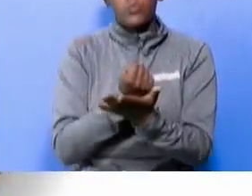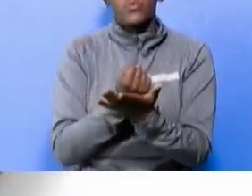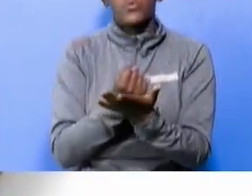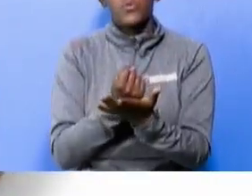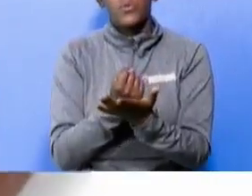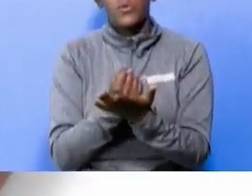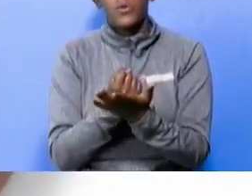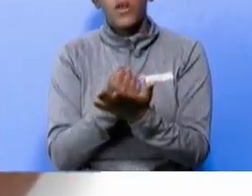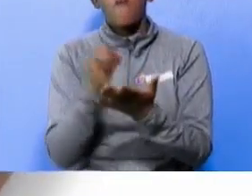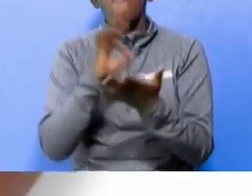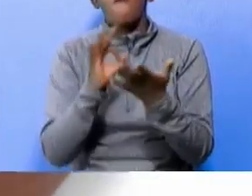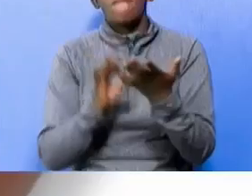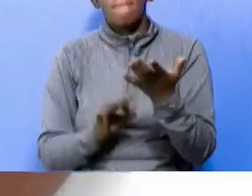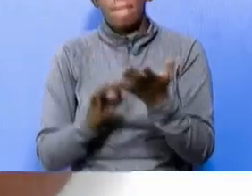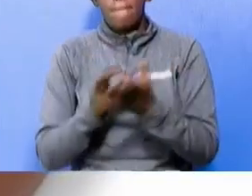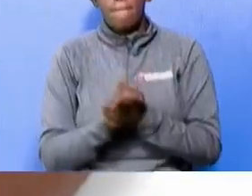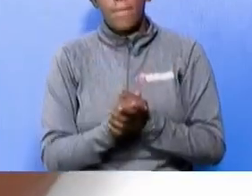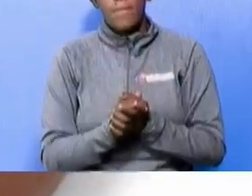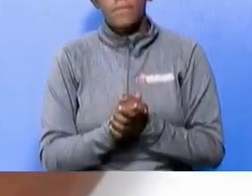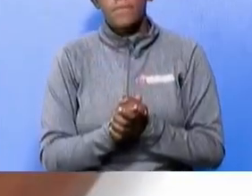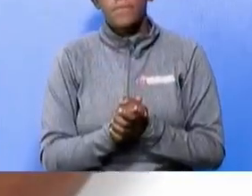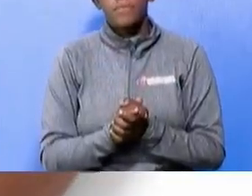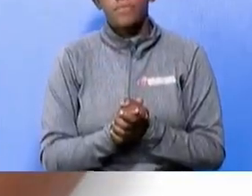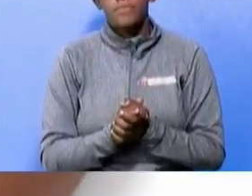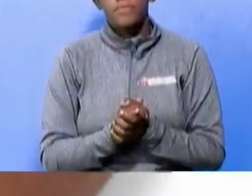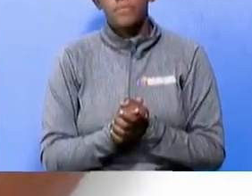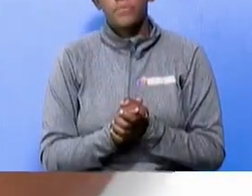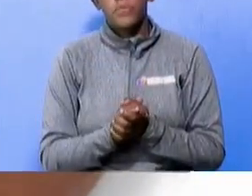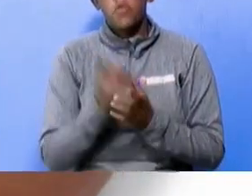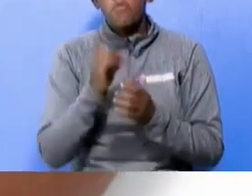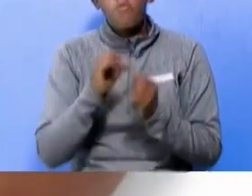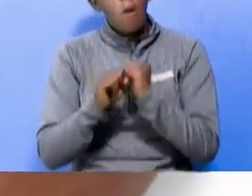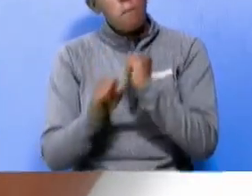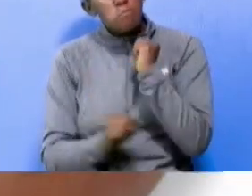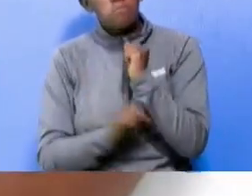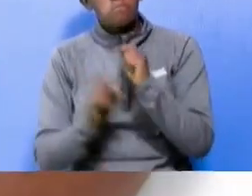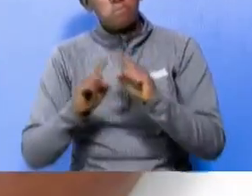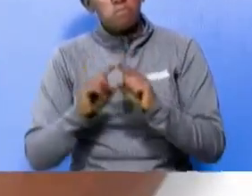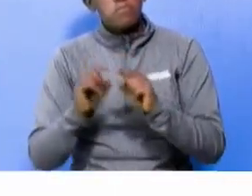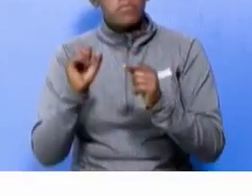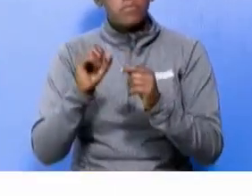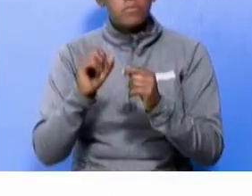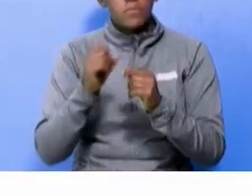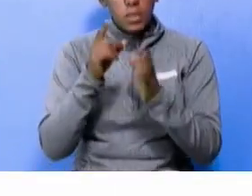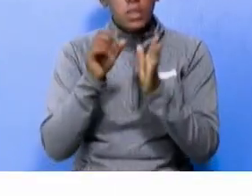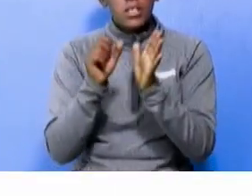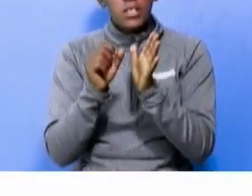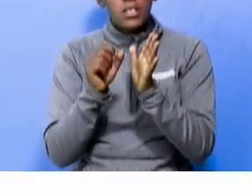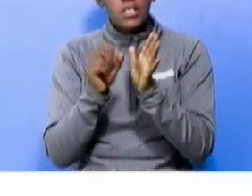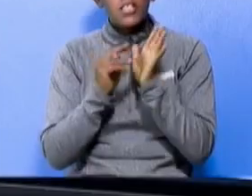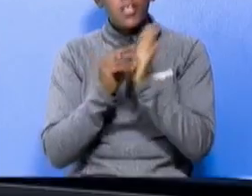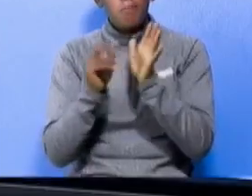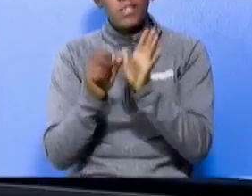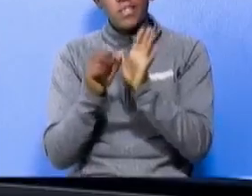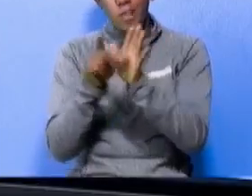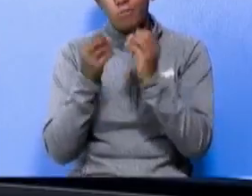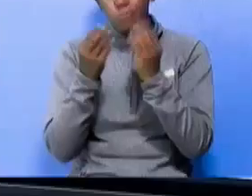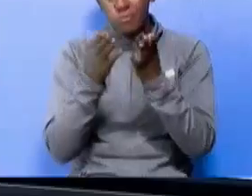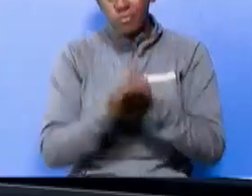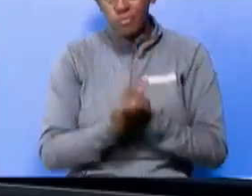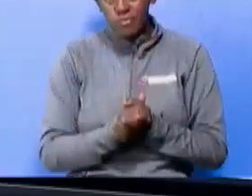their forms. What kind of forms do they have? I would like to give you some sample examples. Don't worry,